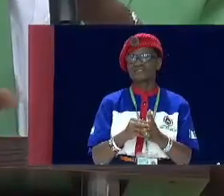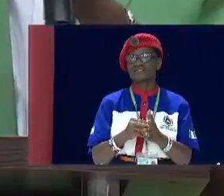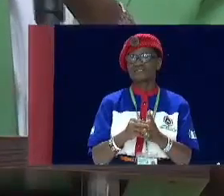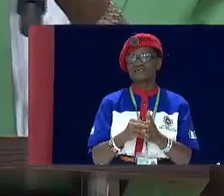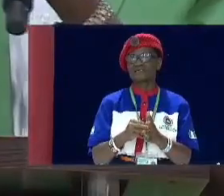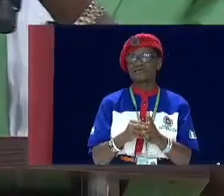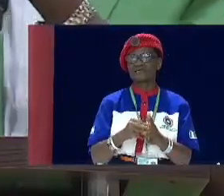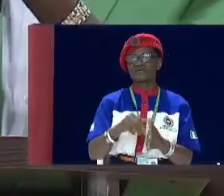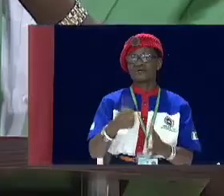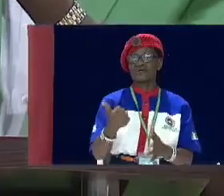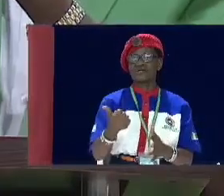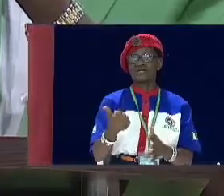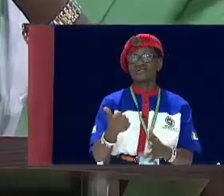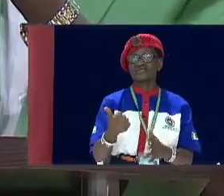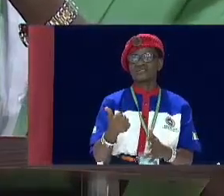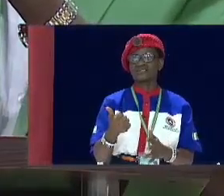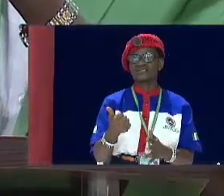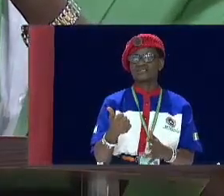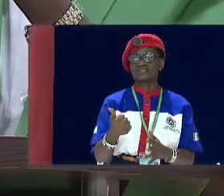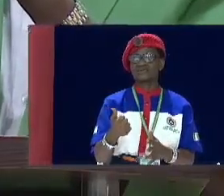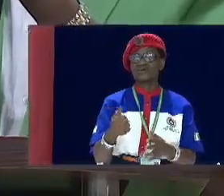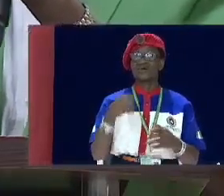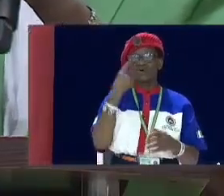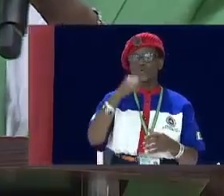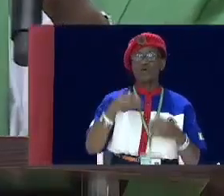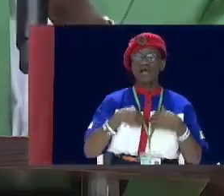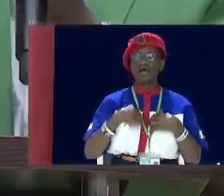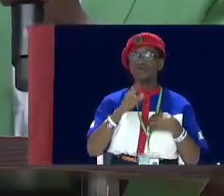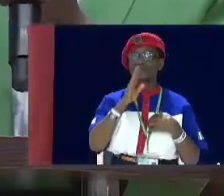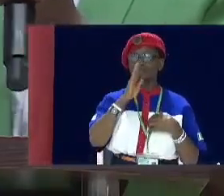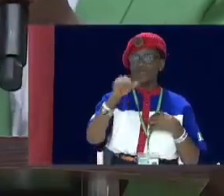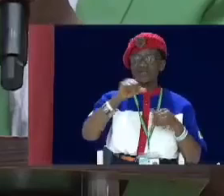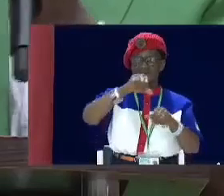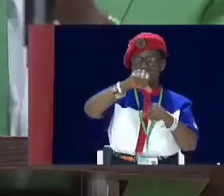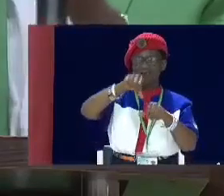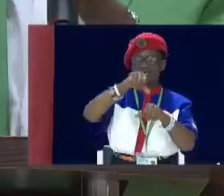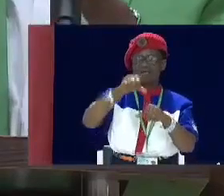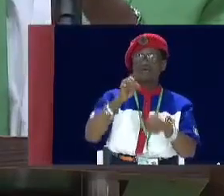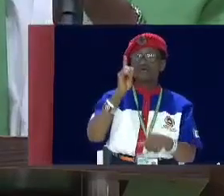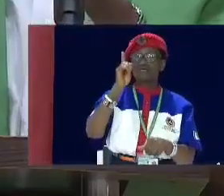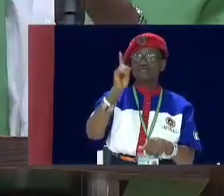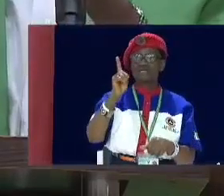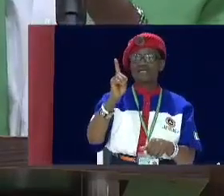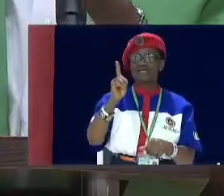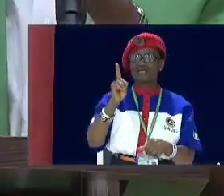The rest of us who have been anointed, awa yoku ti won ti fi ami ororo yan wa,